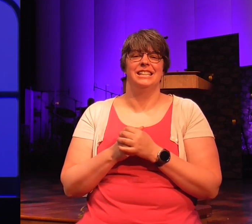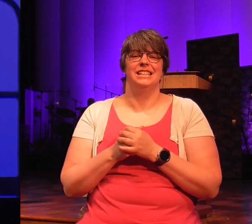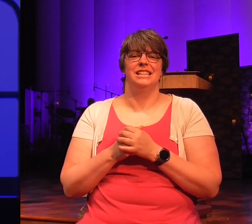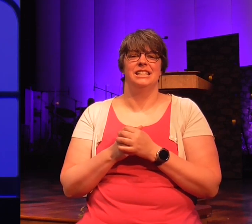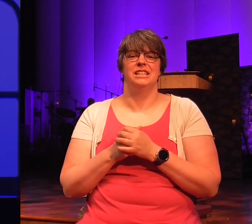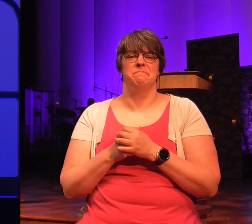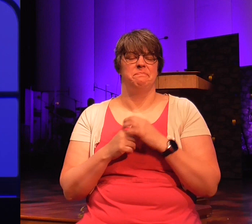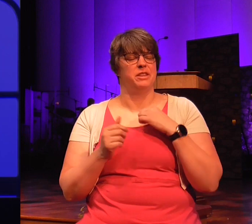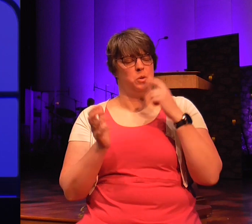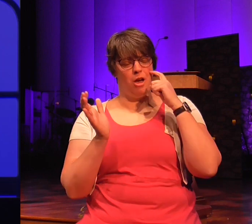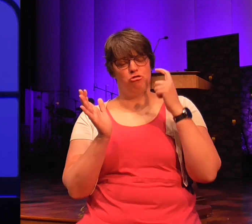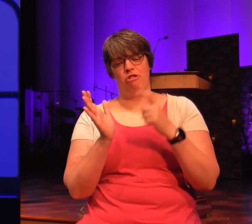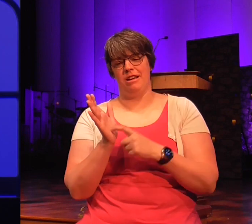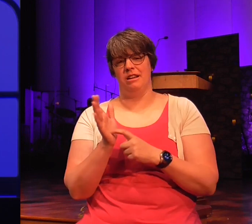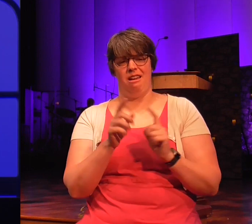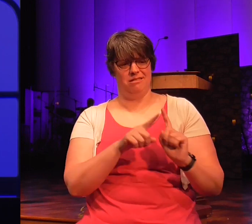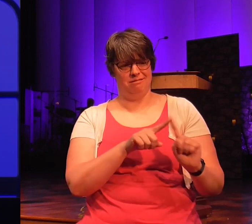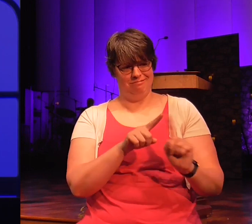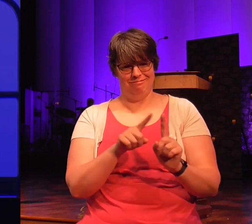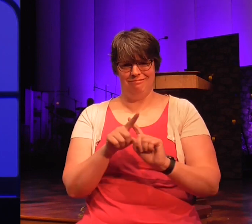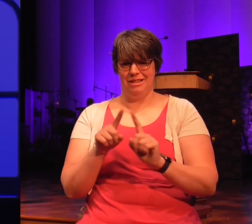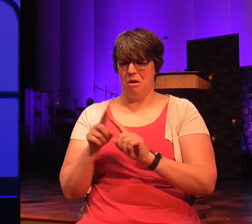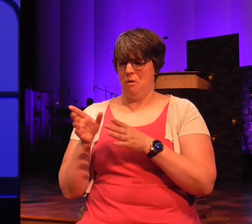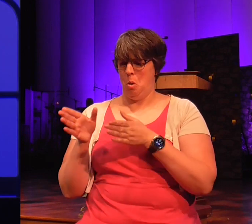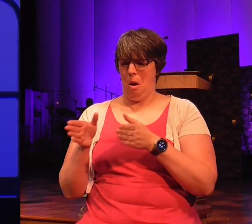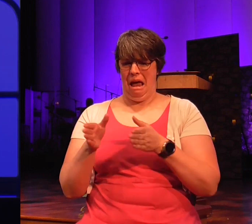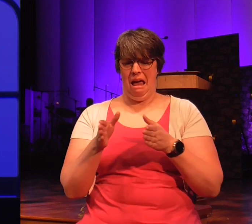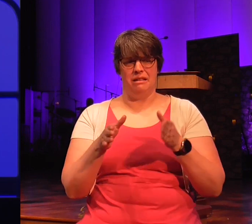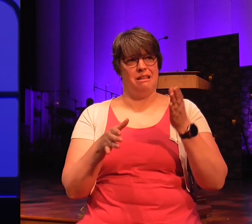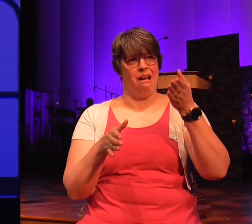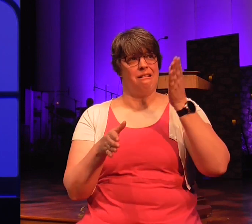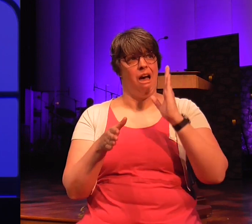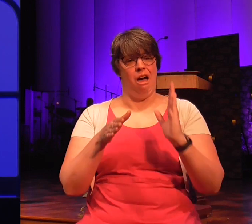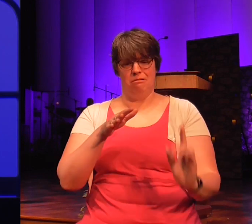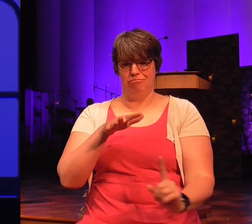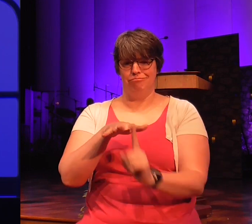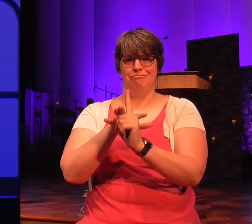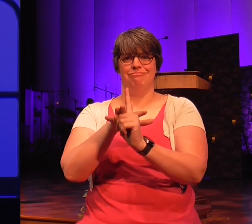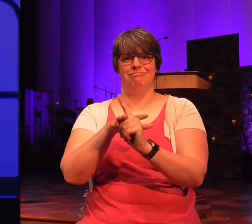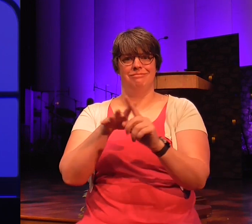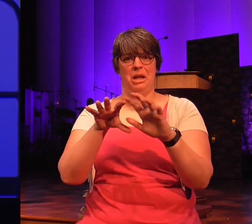And I recognize all of the ways that God shows up in the world